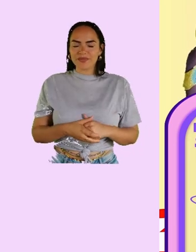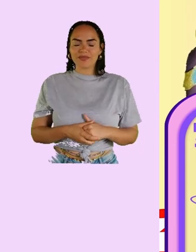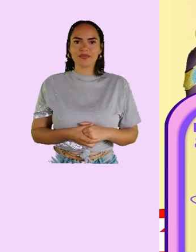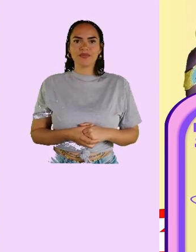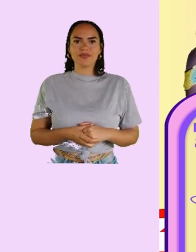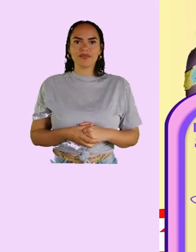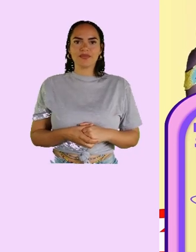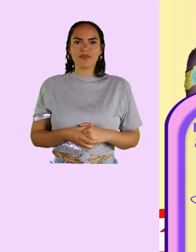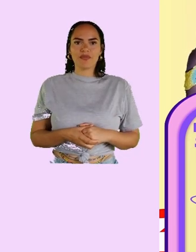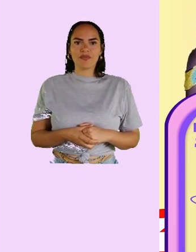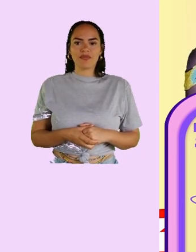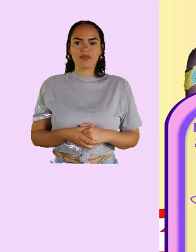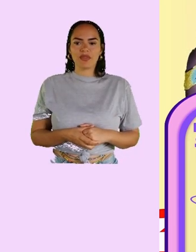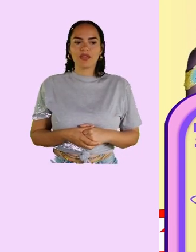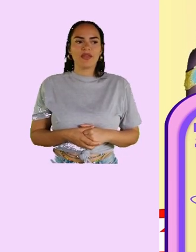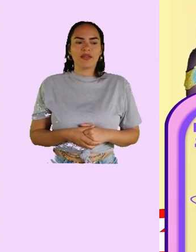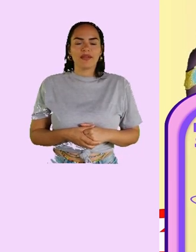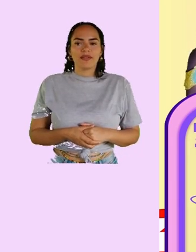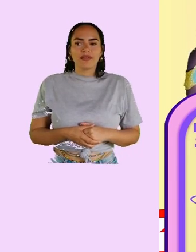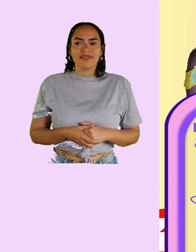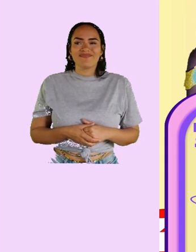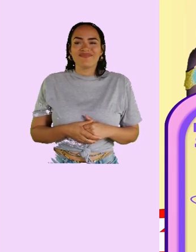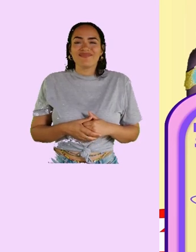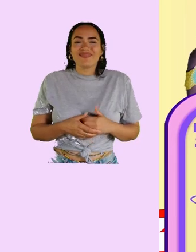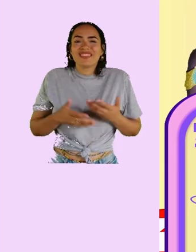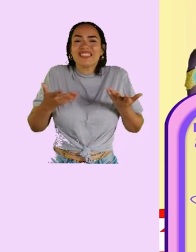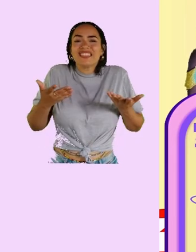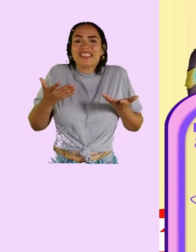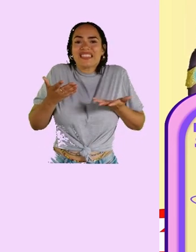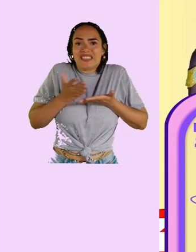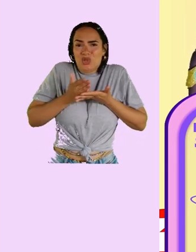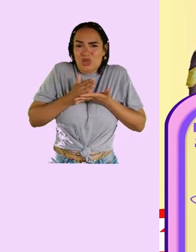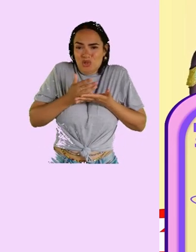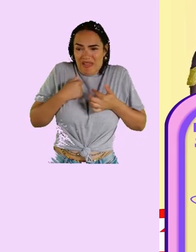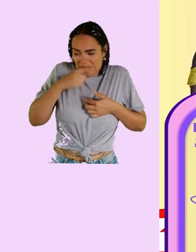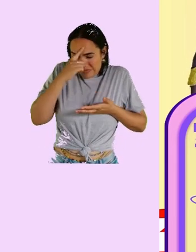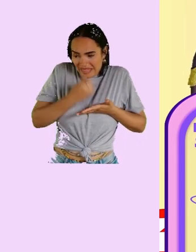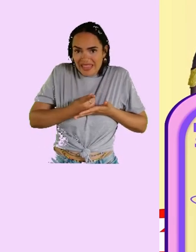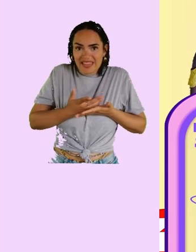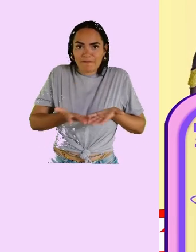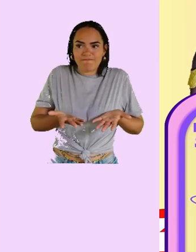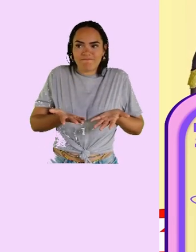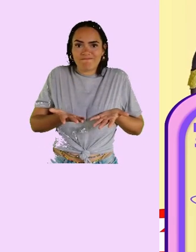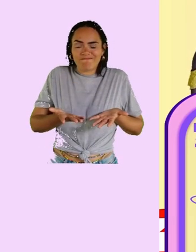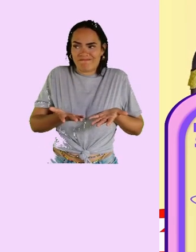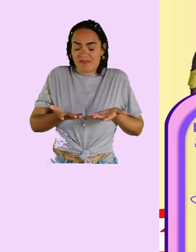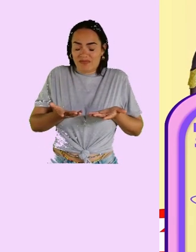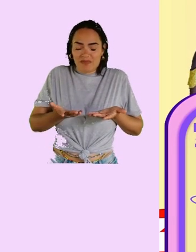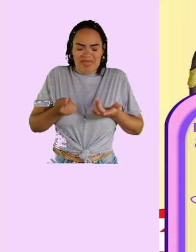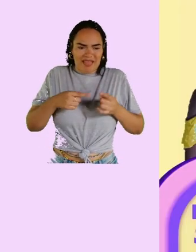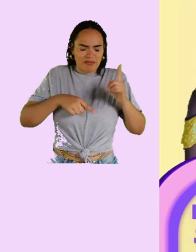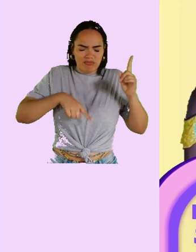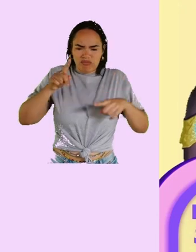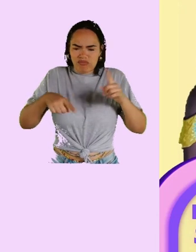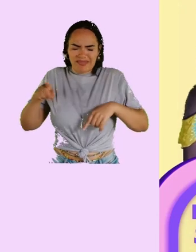Wonderful. And why do you believe that you are the real Samiir? I'm not sure I do believe it. This whole multiple